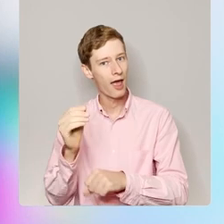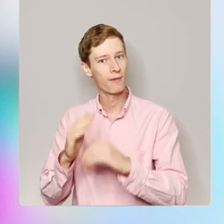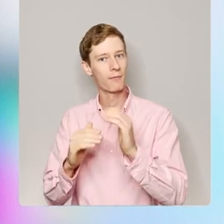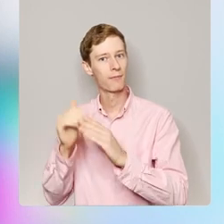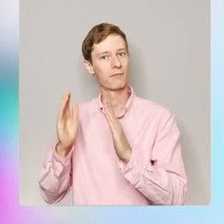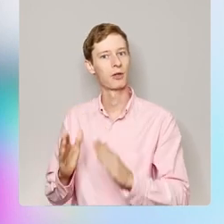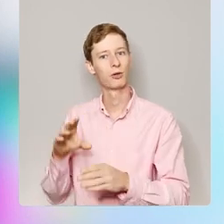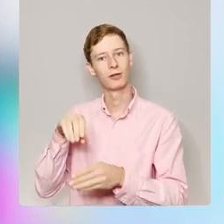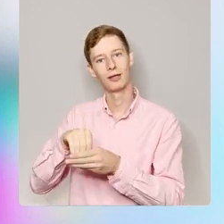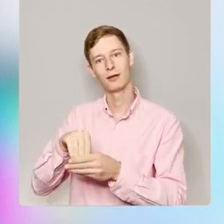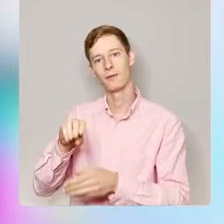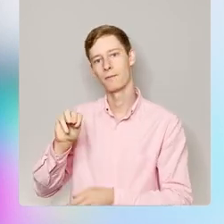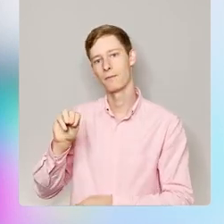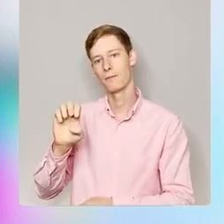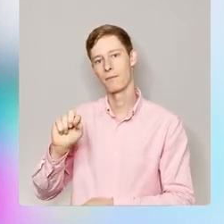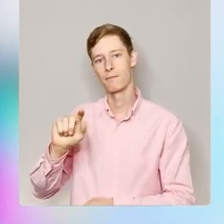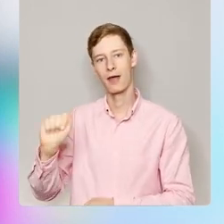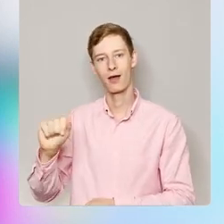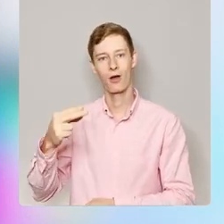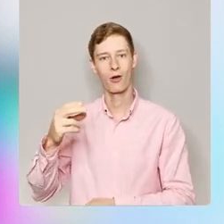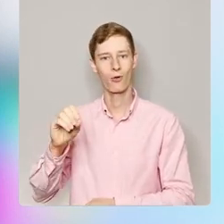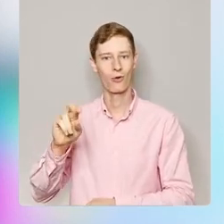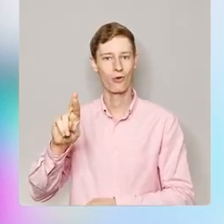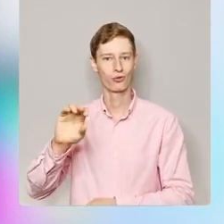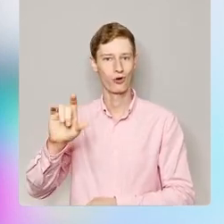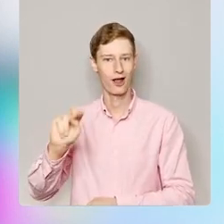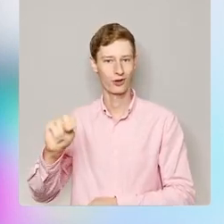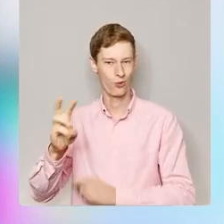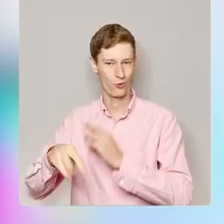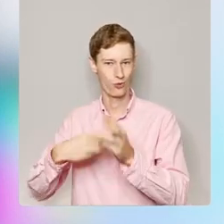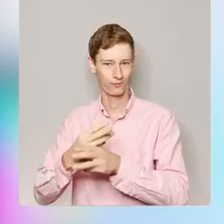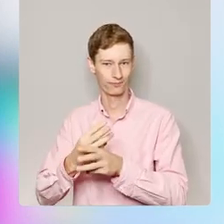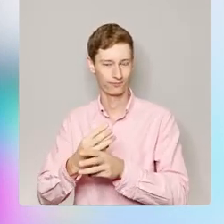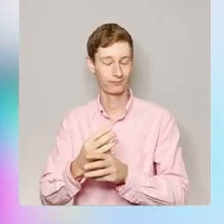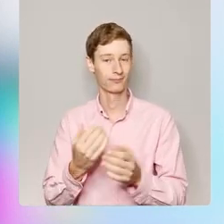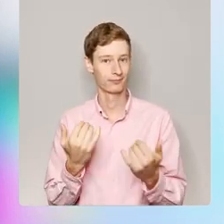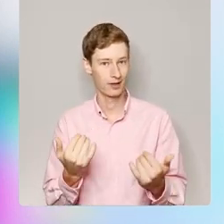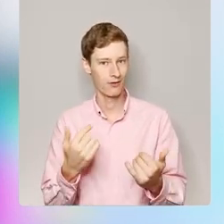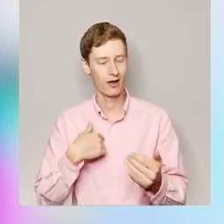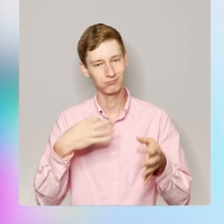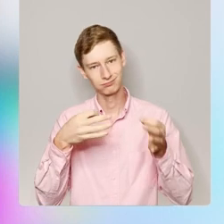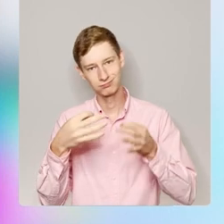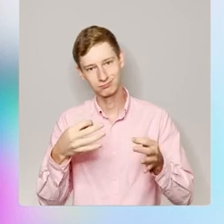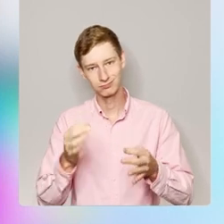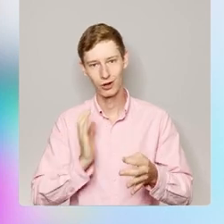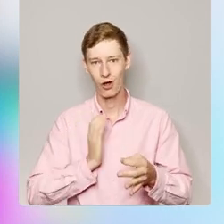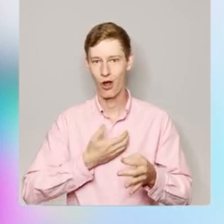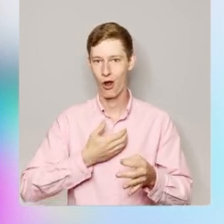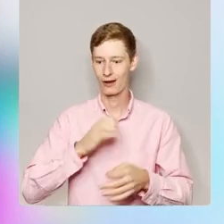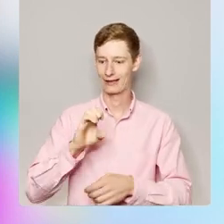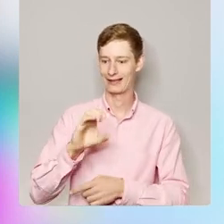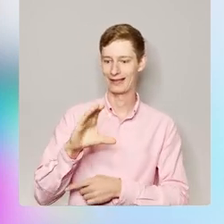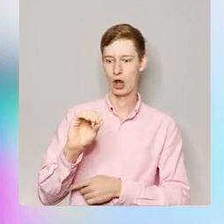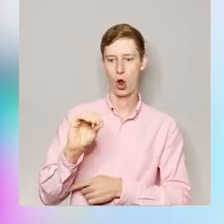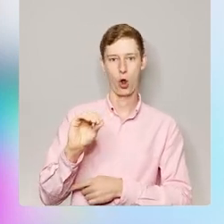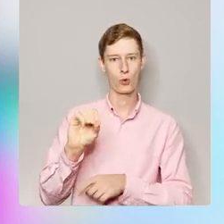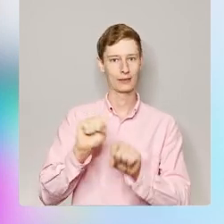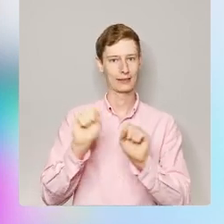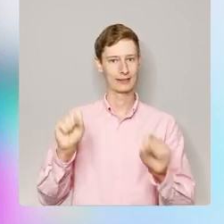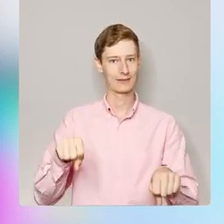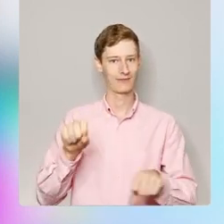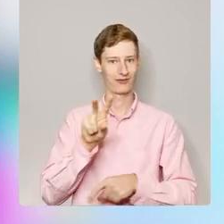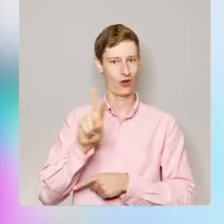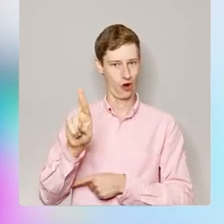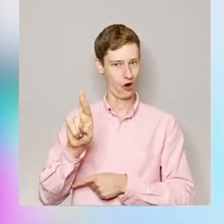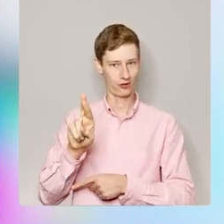Meta Horizon worlds. Now, I'm going to talk about the state of our VR ecosystem, after which